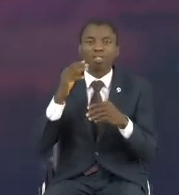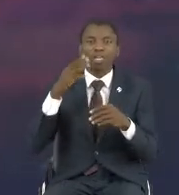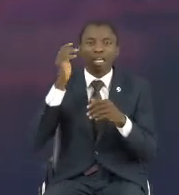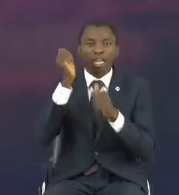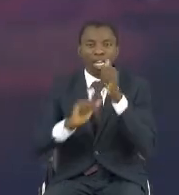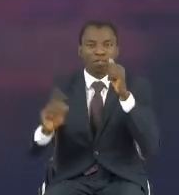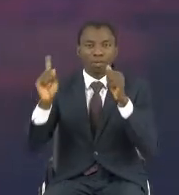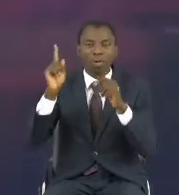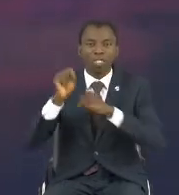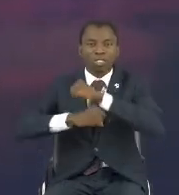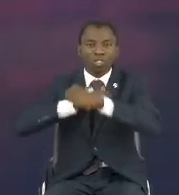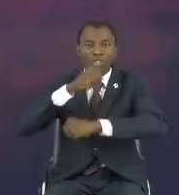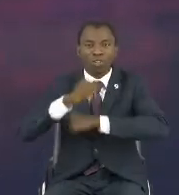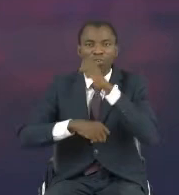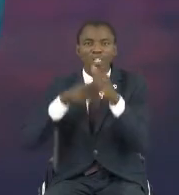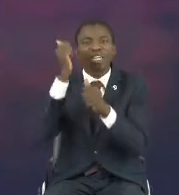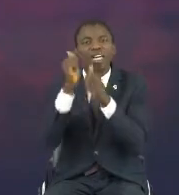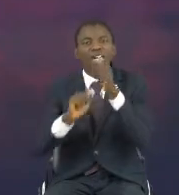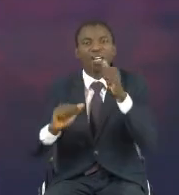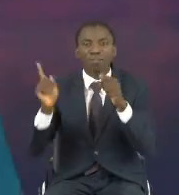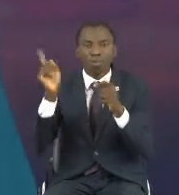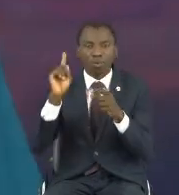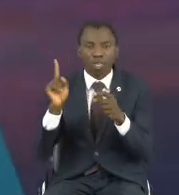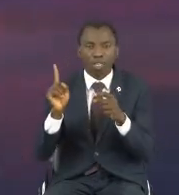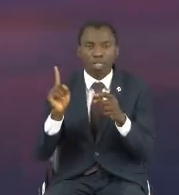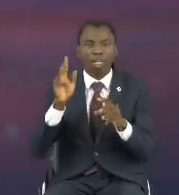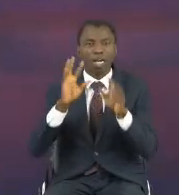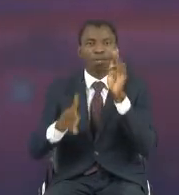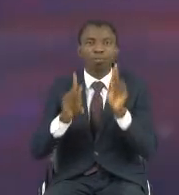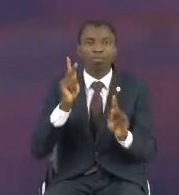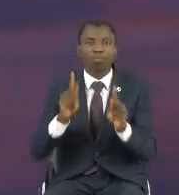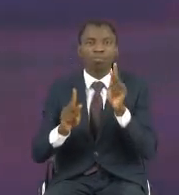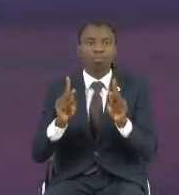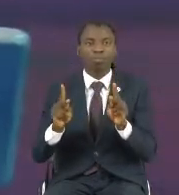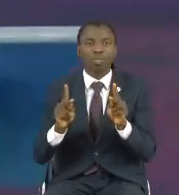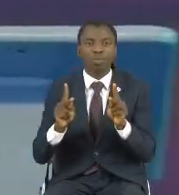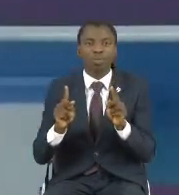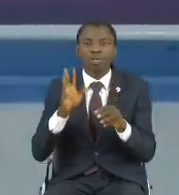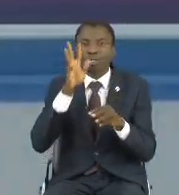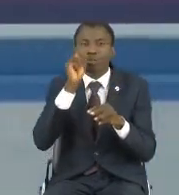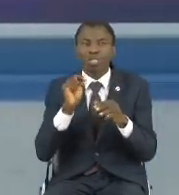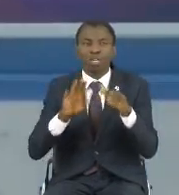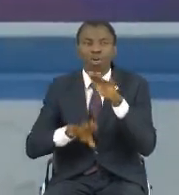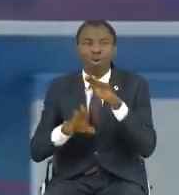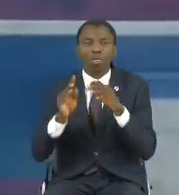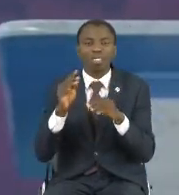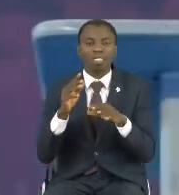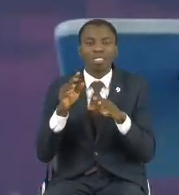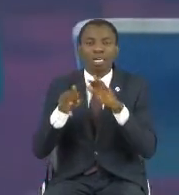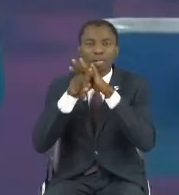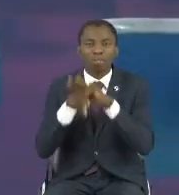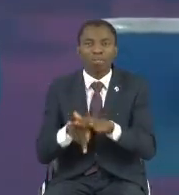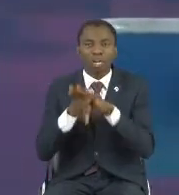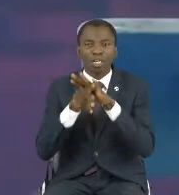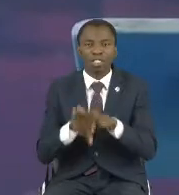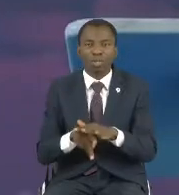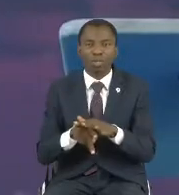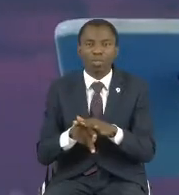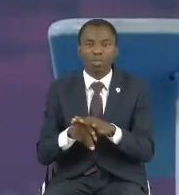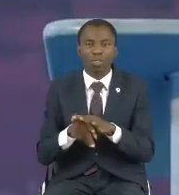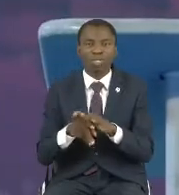suffering everywhere, and people being under pressure, and they do not know what they're going to